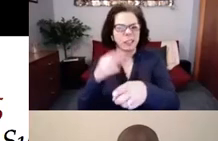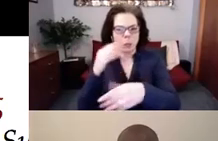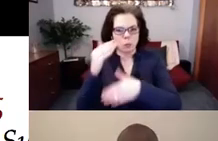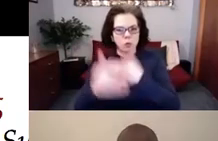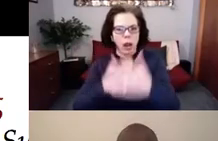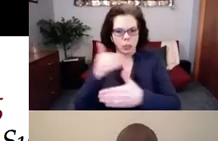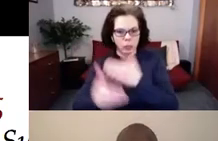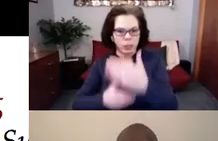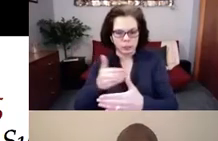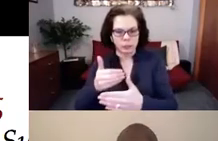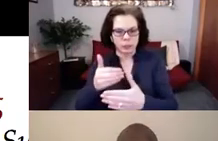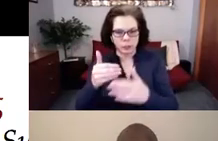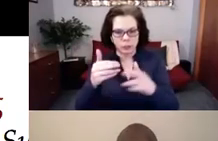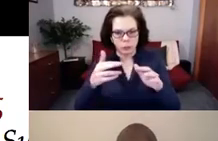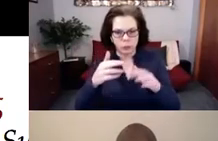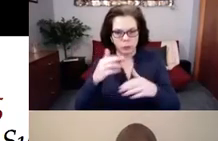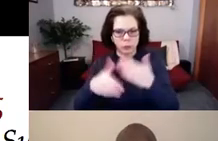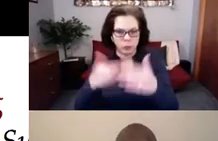red box for you.